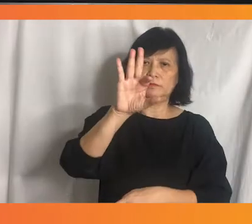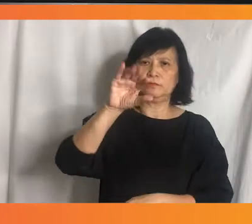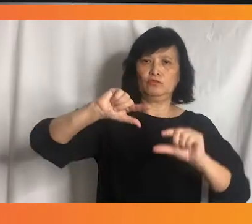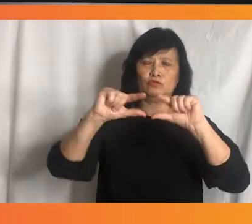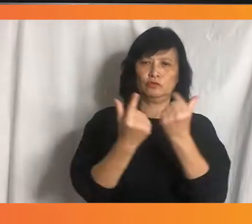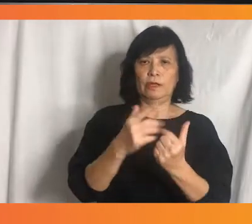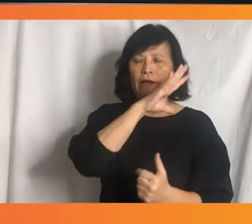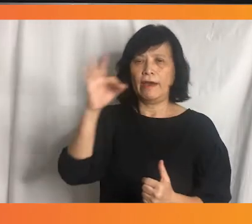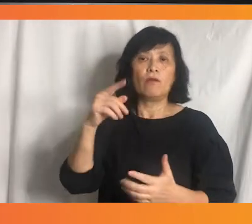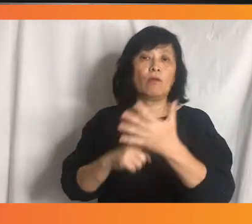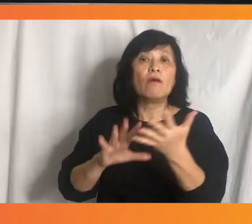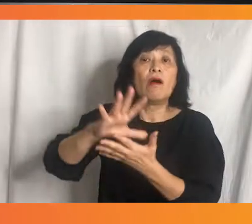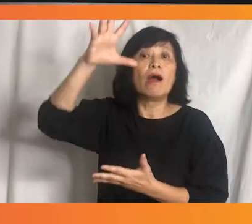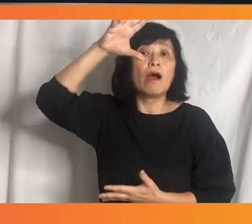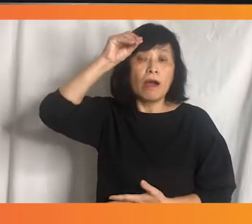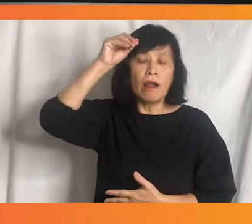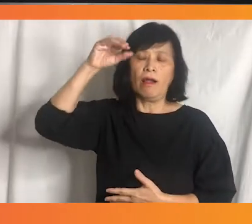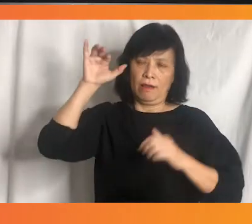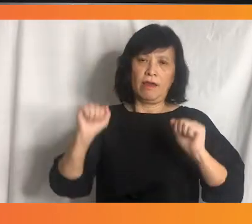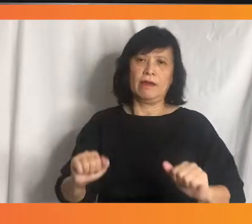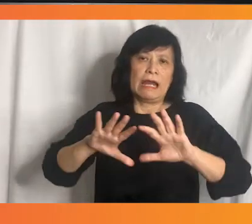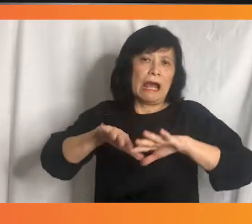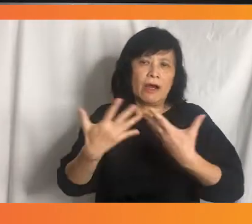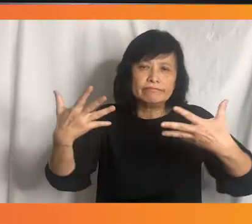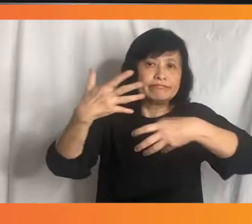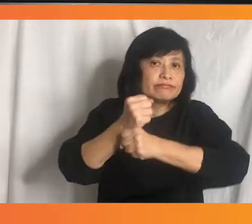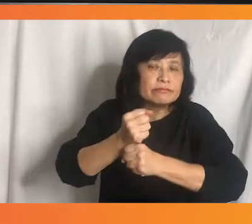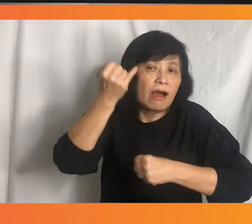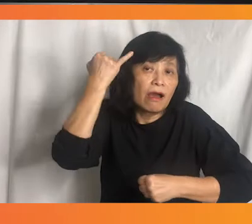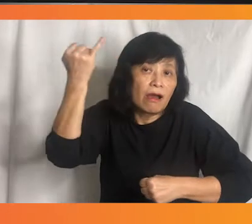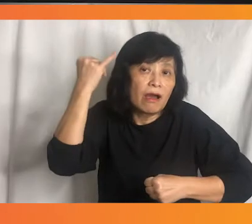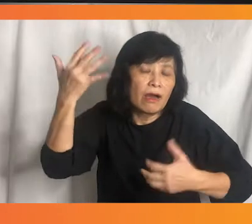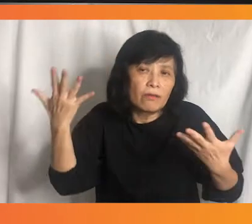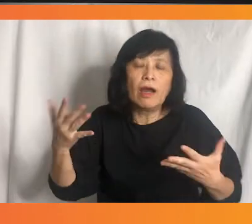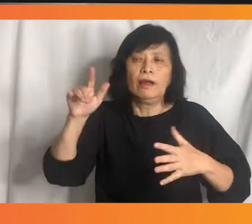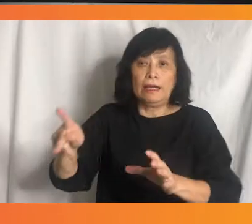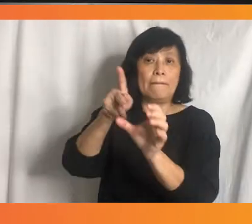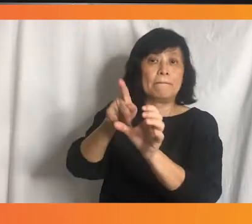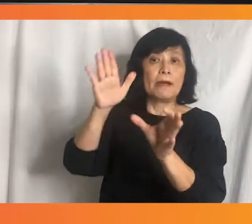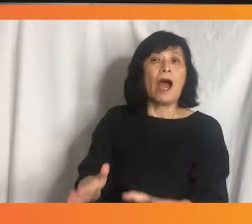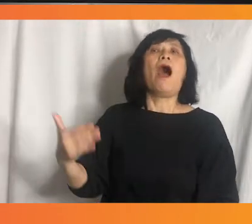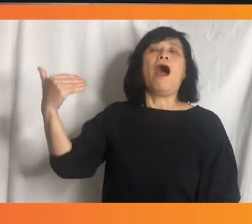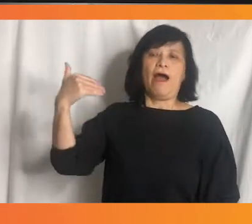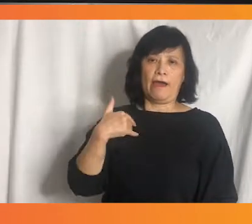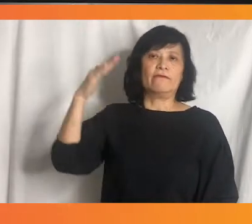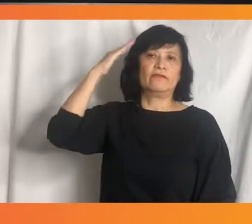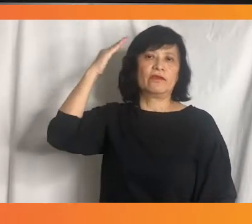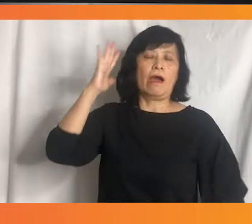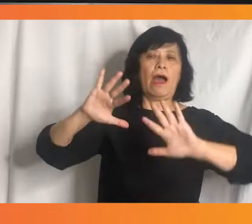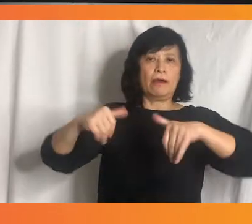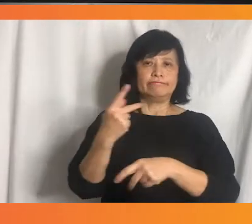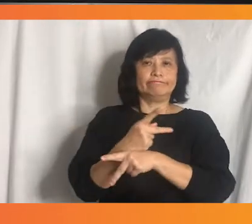is nicely summed up in the direct quote shared in this slide, is that the participants had the knowledge on how they can take